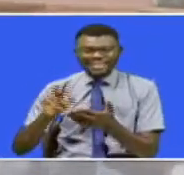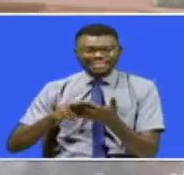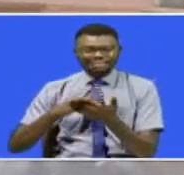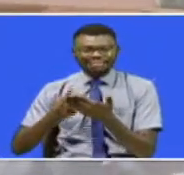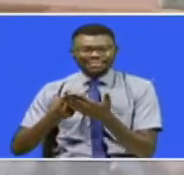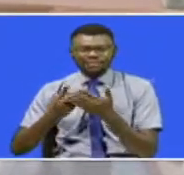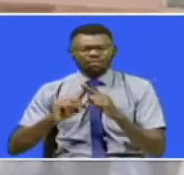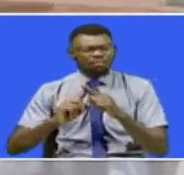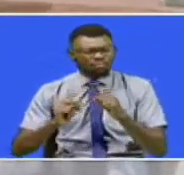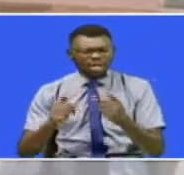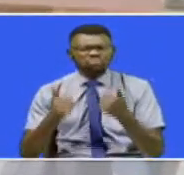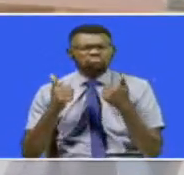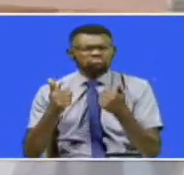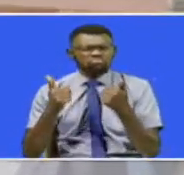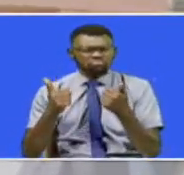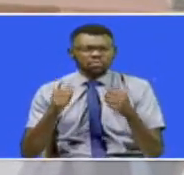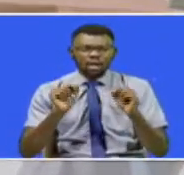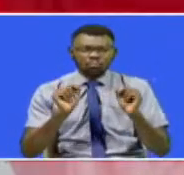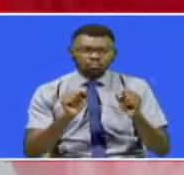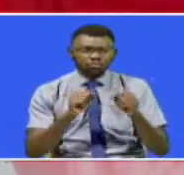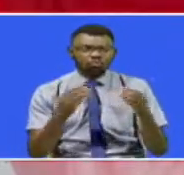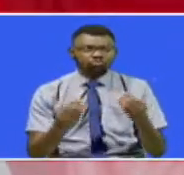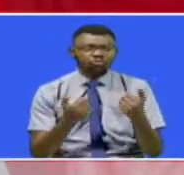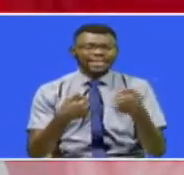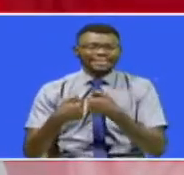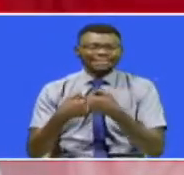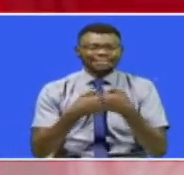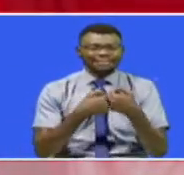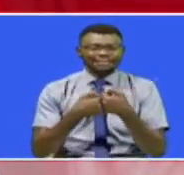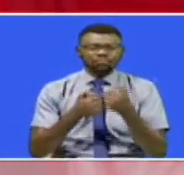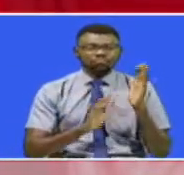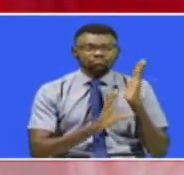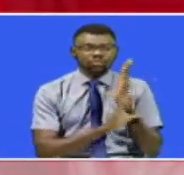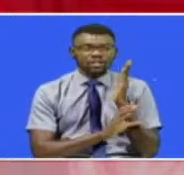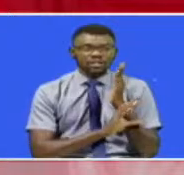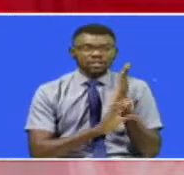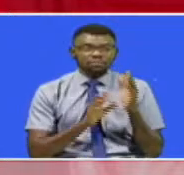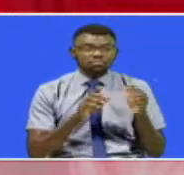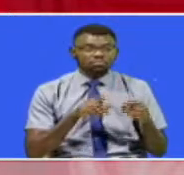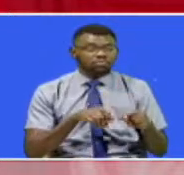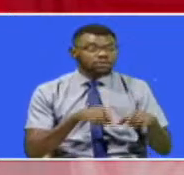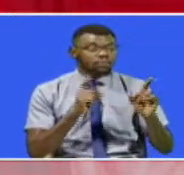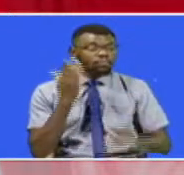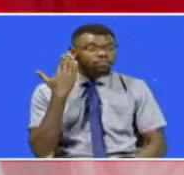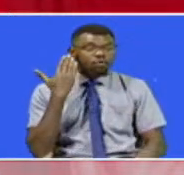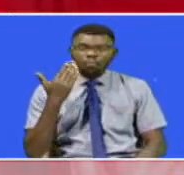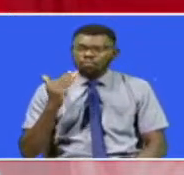been a remedy for some of the challenges facing the country. Jameni mulikuja mukaambiwa.